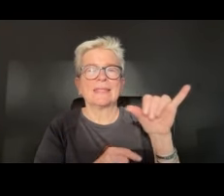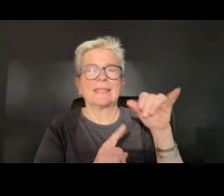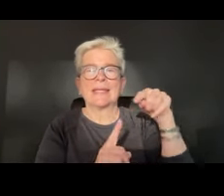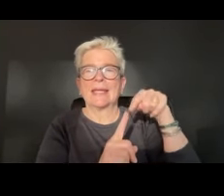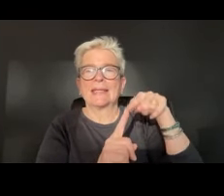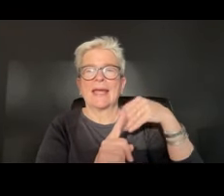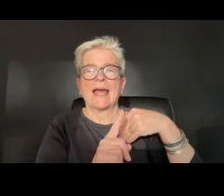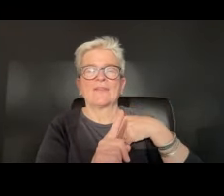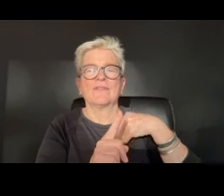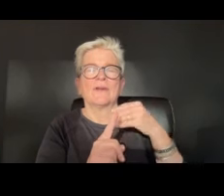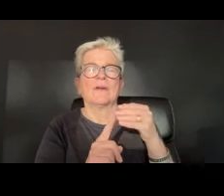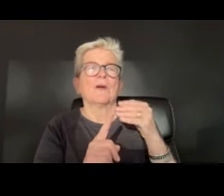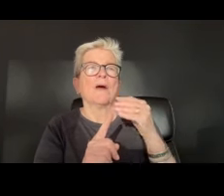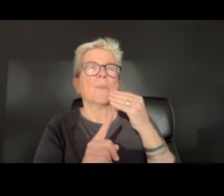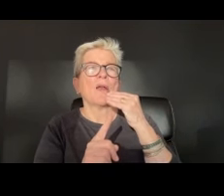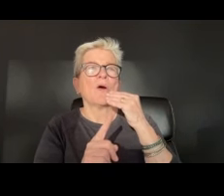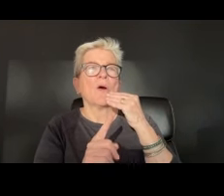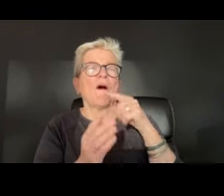affordable housing providers